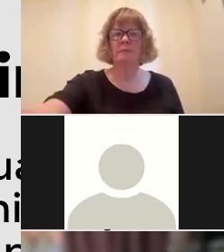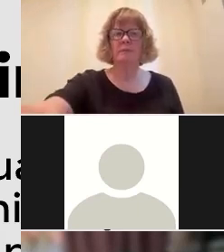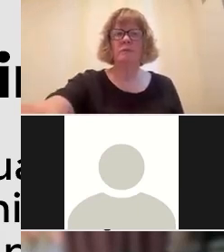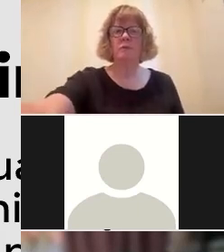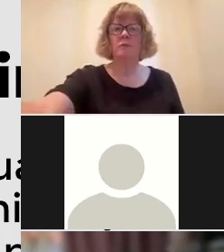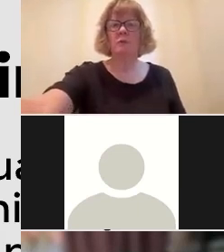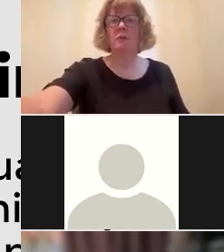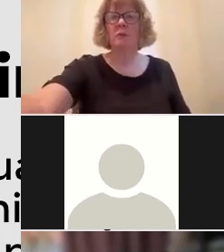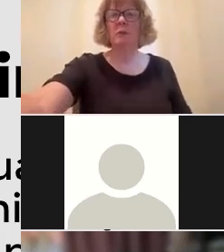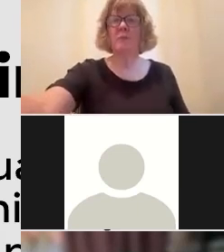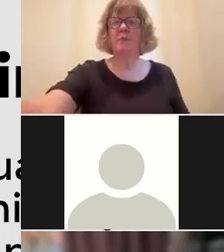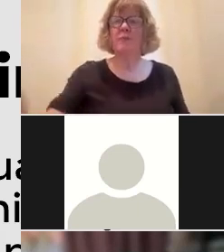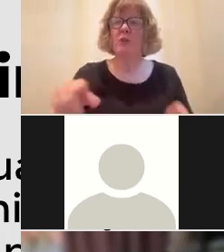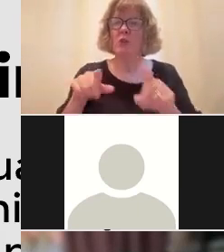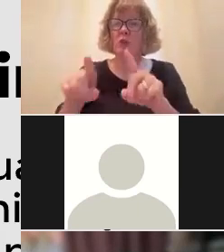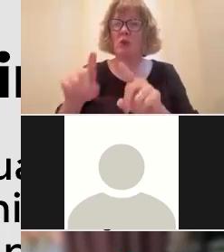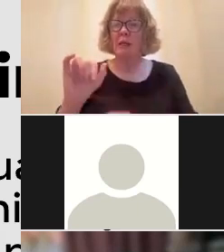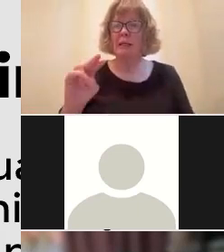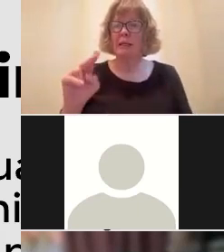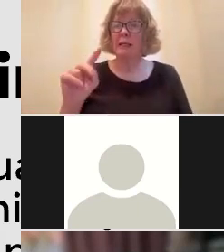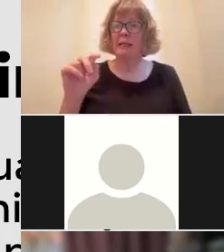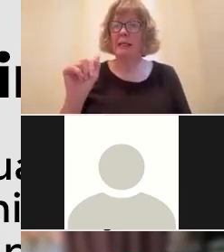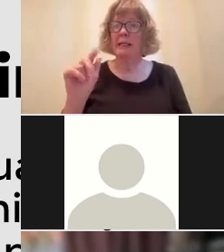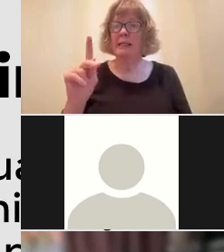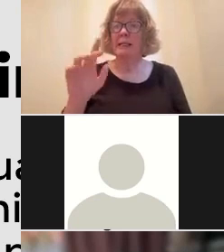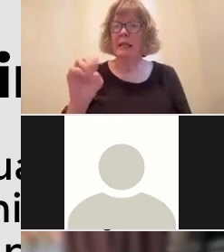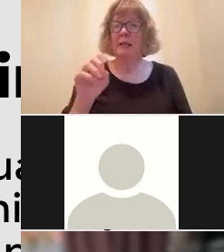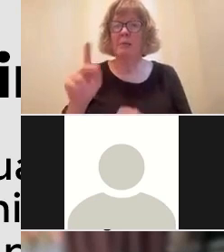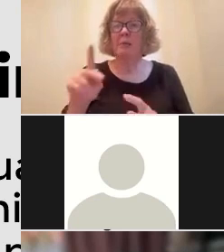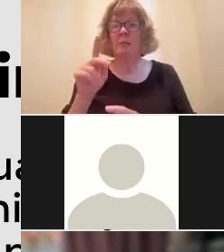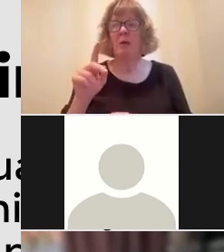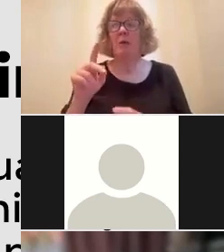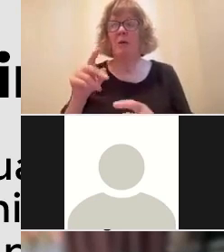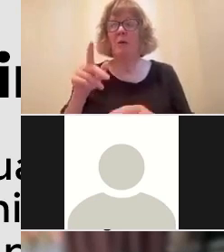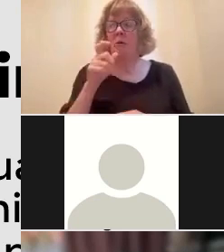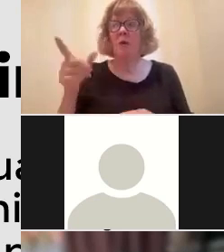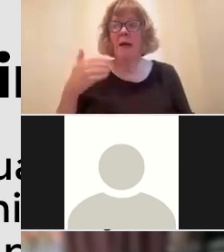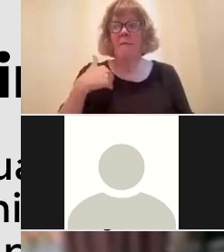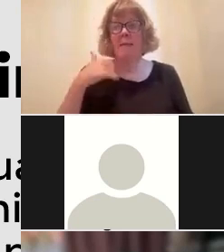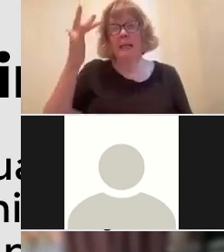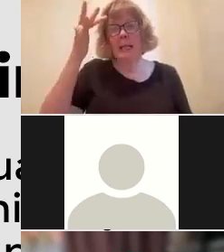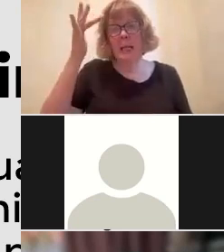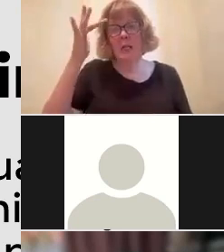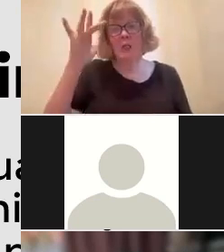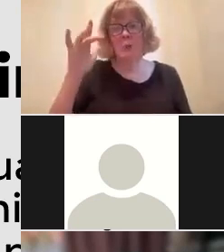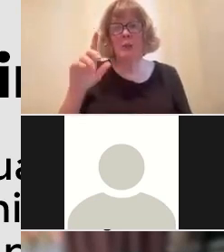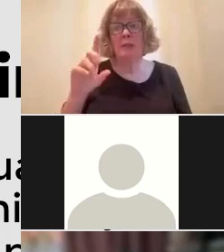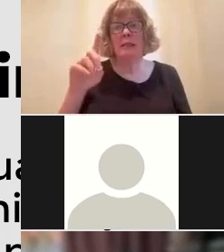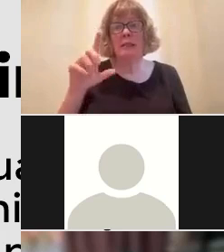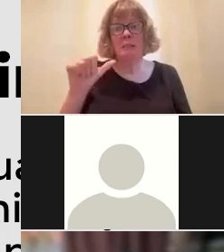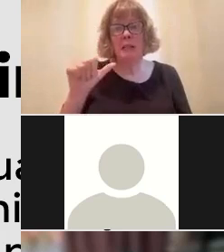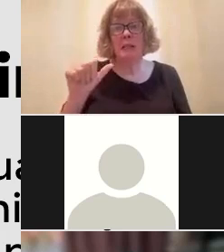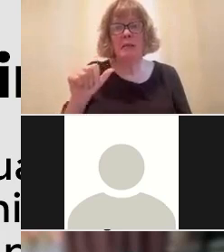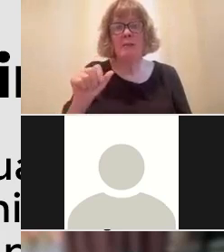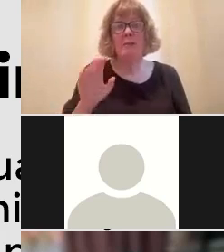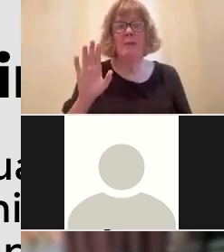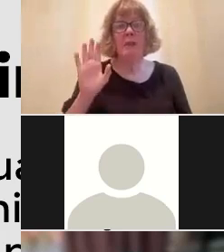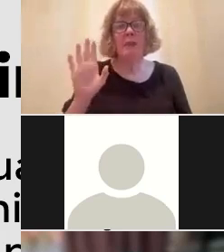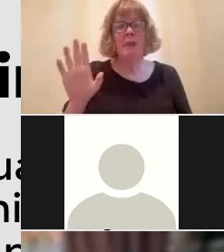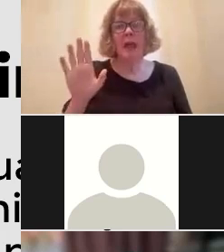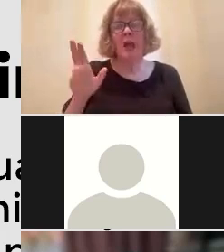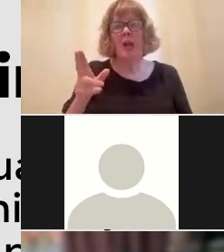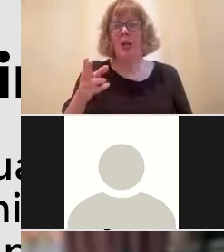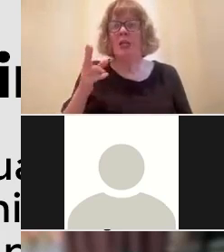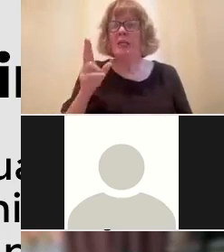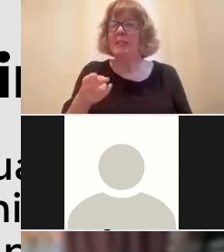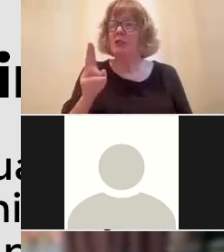During intake processes with individuals who have intellectual disabilities, their history often does not include mention of previous